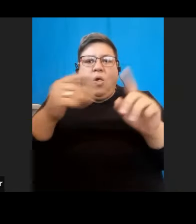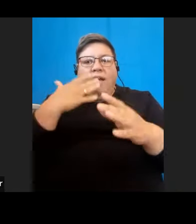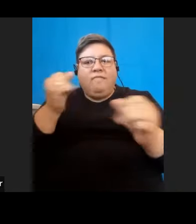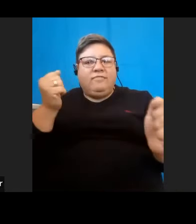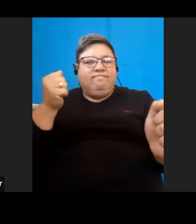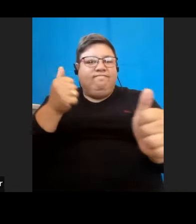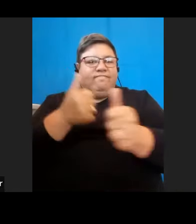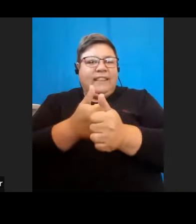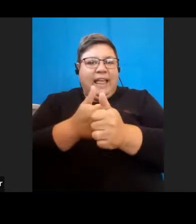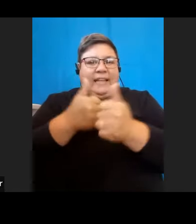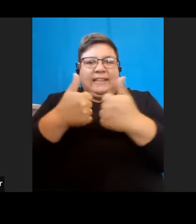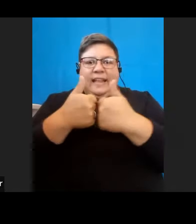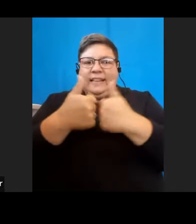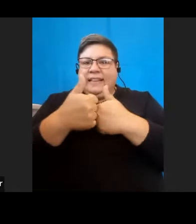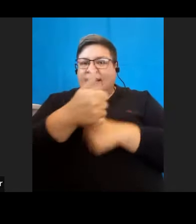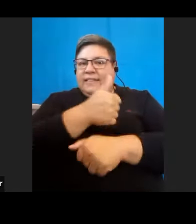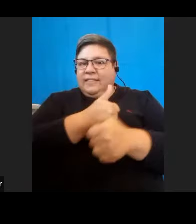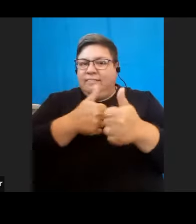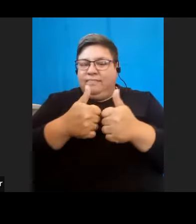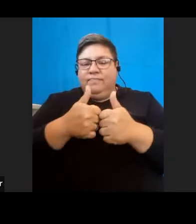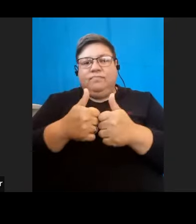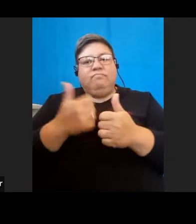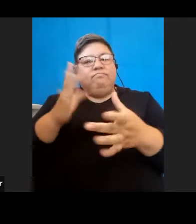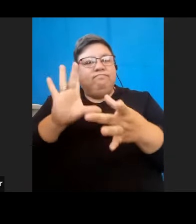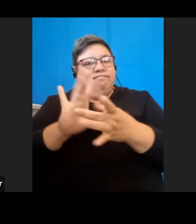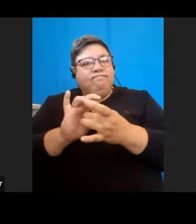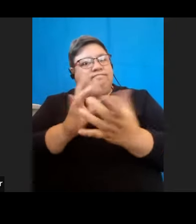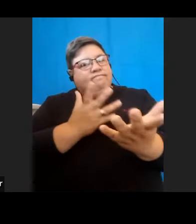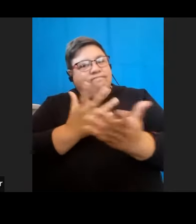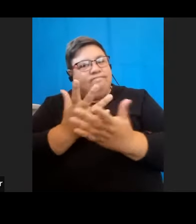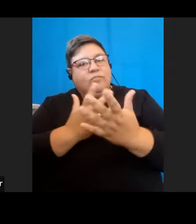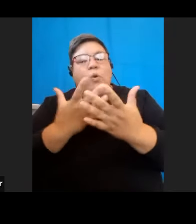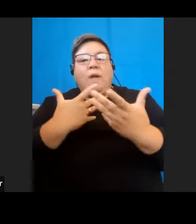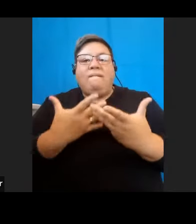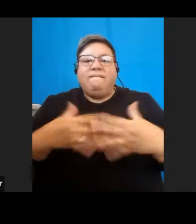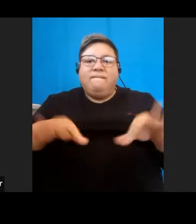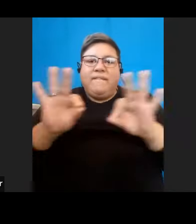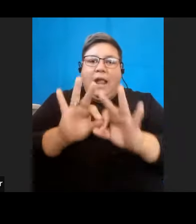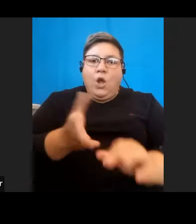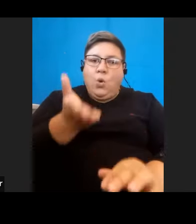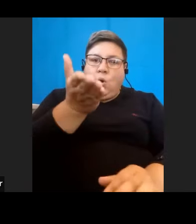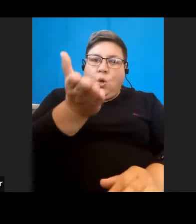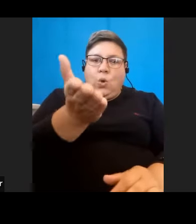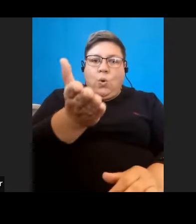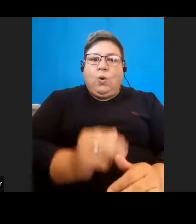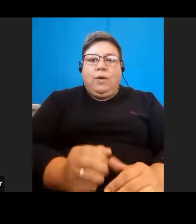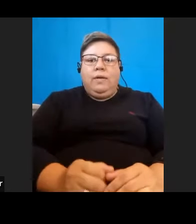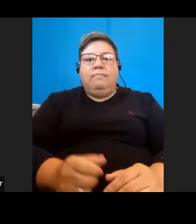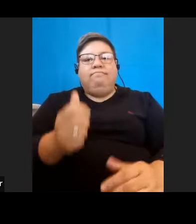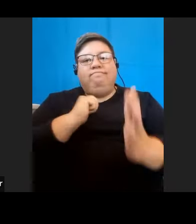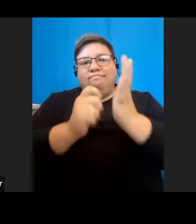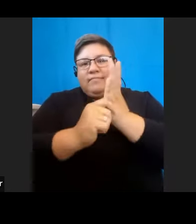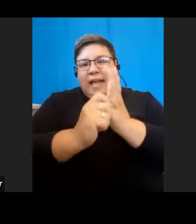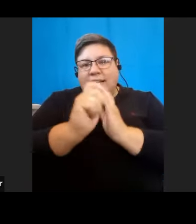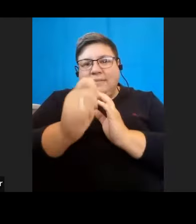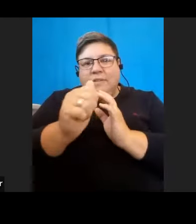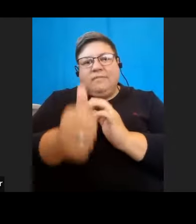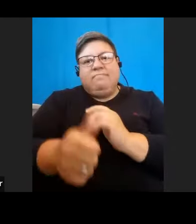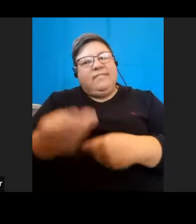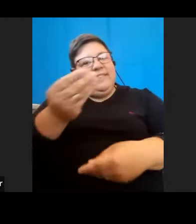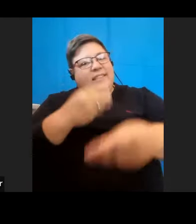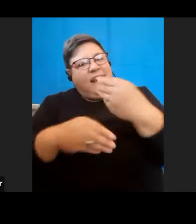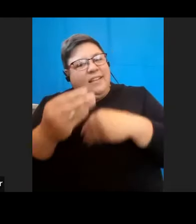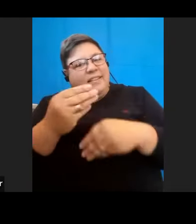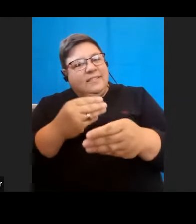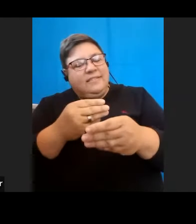and those that participated. At SARS, we value you, our taxpayers, our traders,